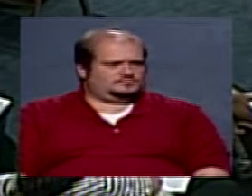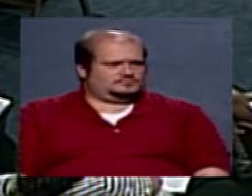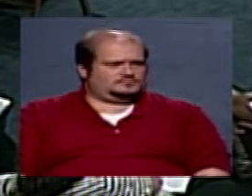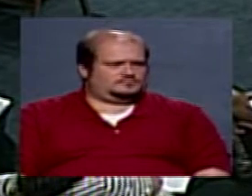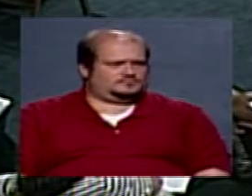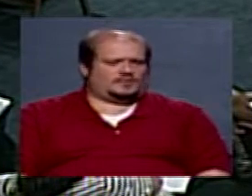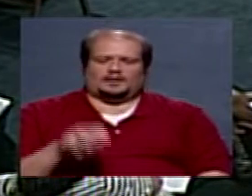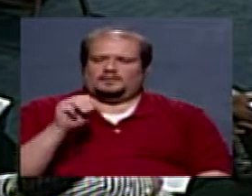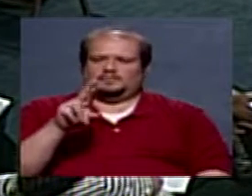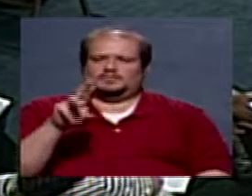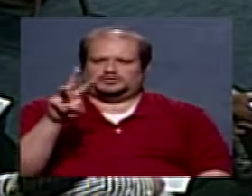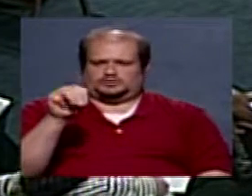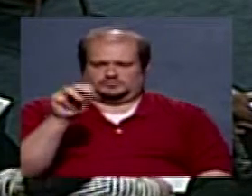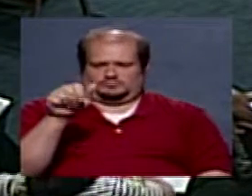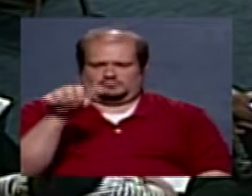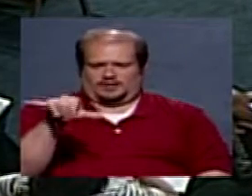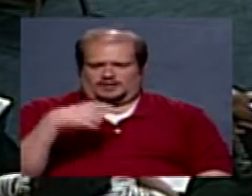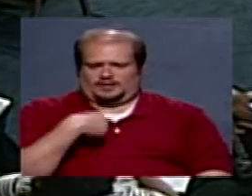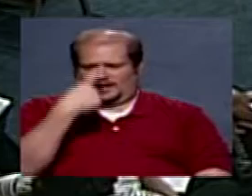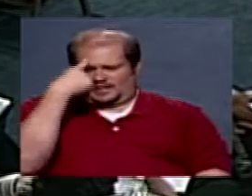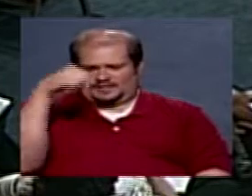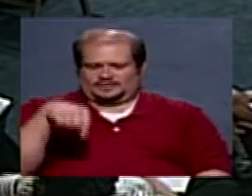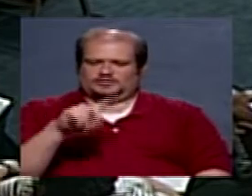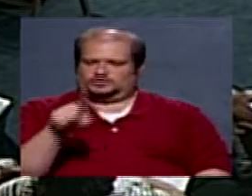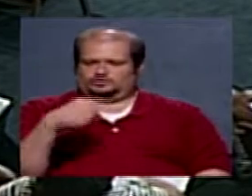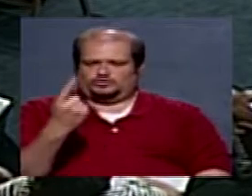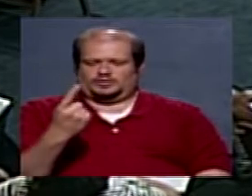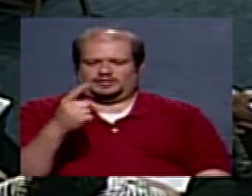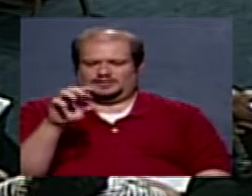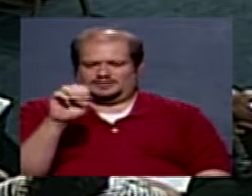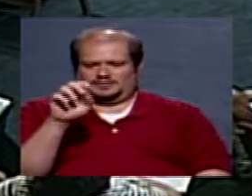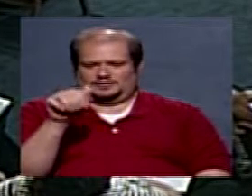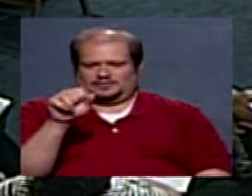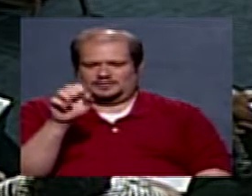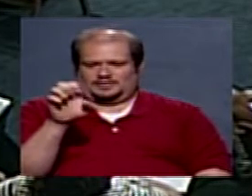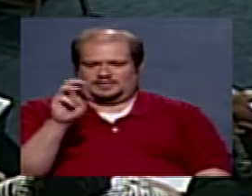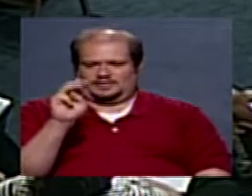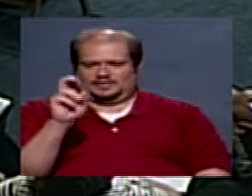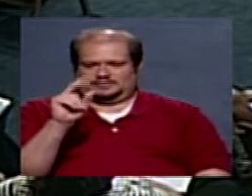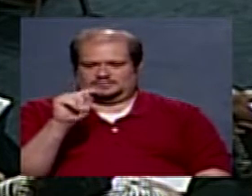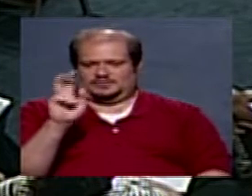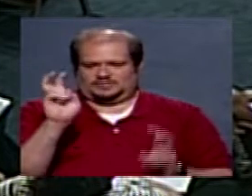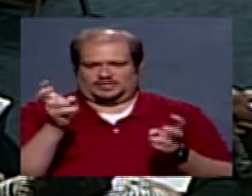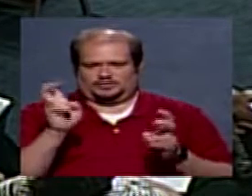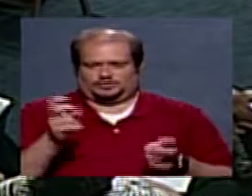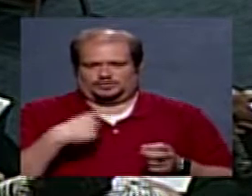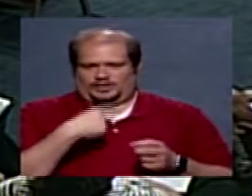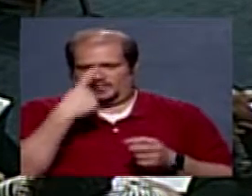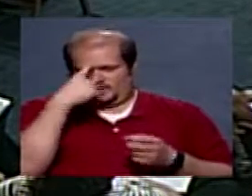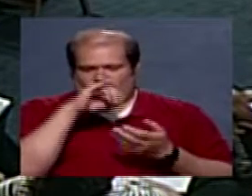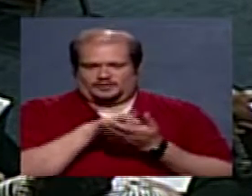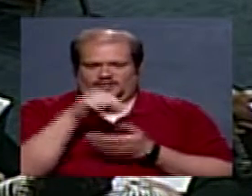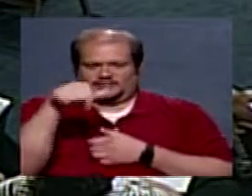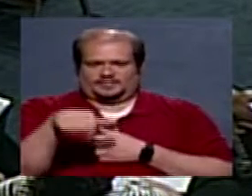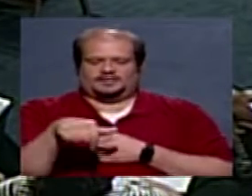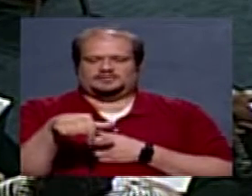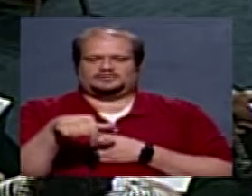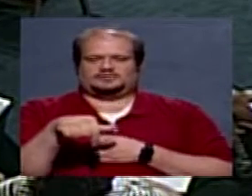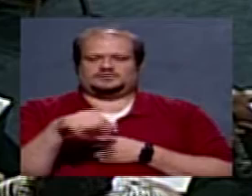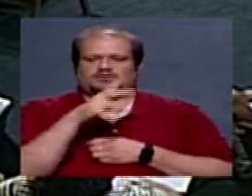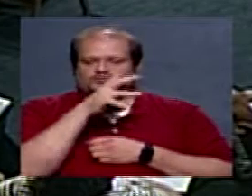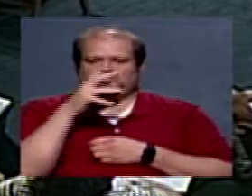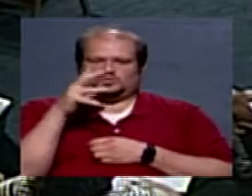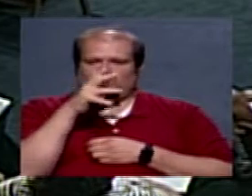Yes, Mr. May. I think this is strictly a easement issue, and I think that this is